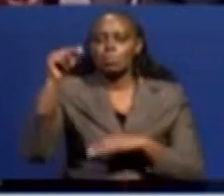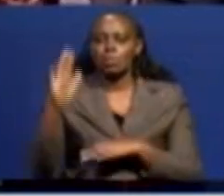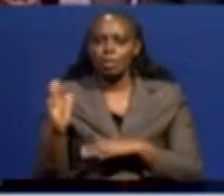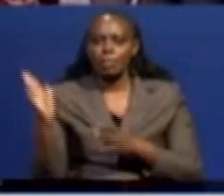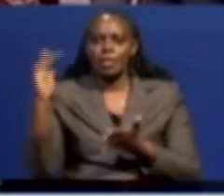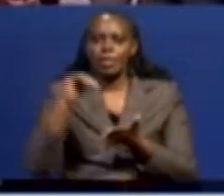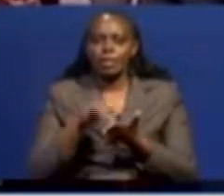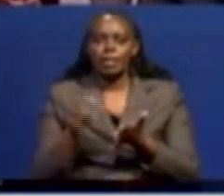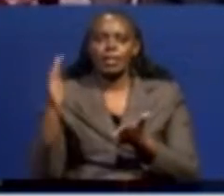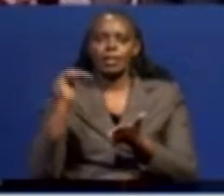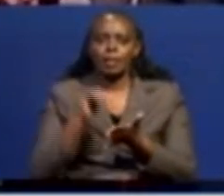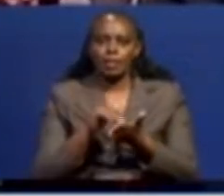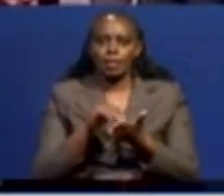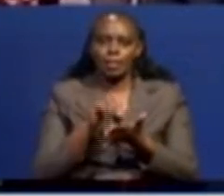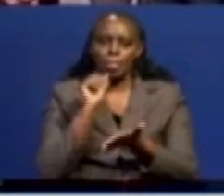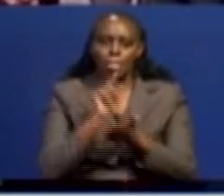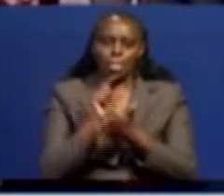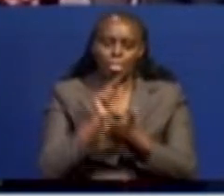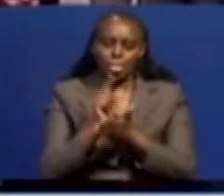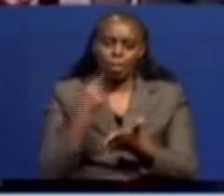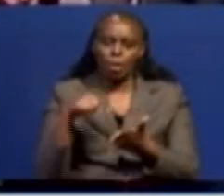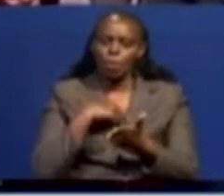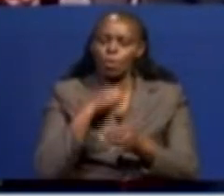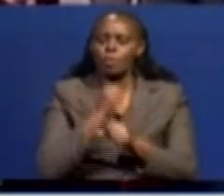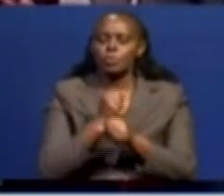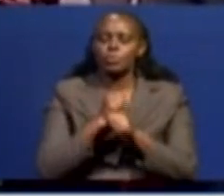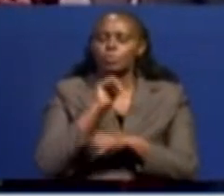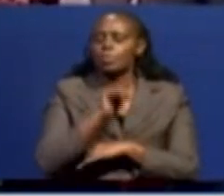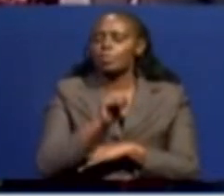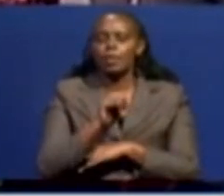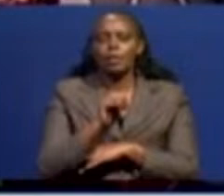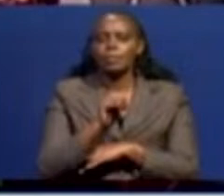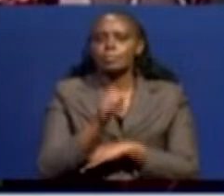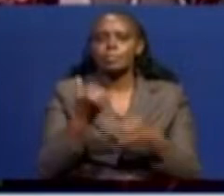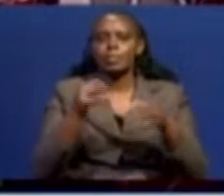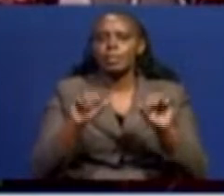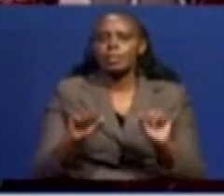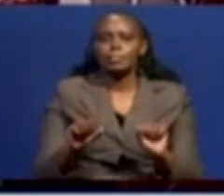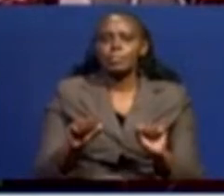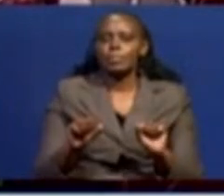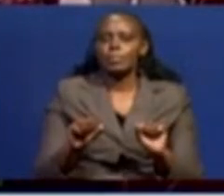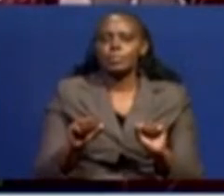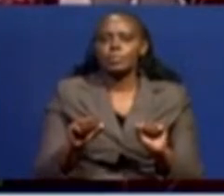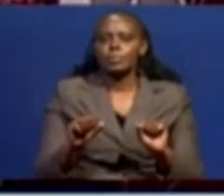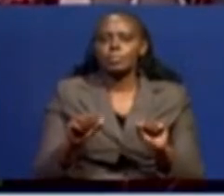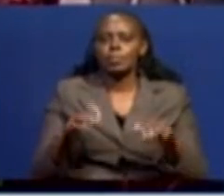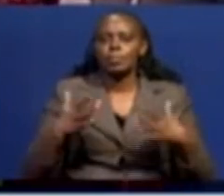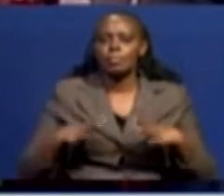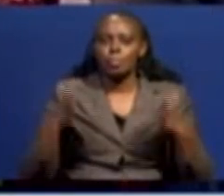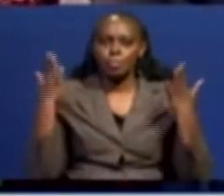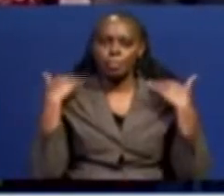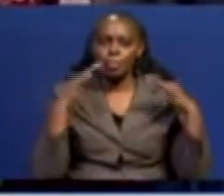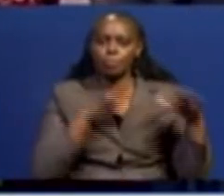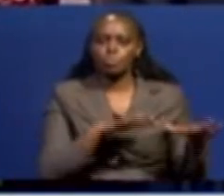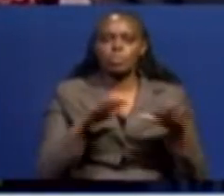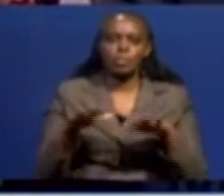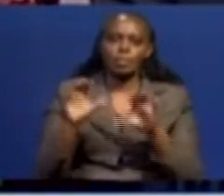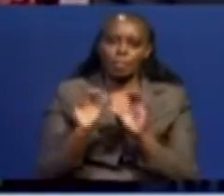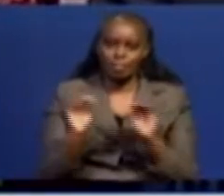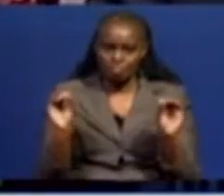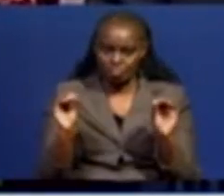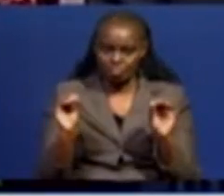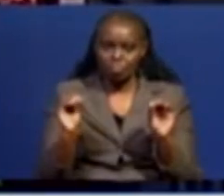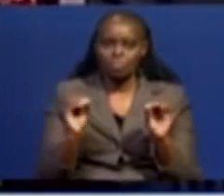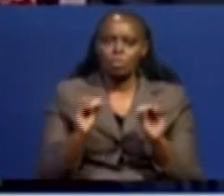the governor again and again for impeachment. We shall do it, because we cannot let the people of Meru